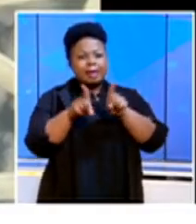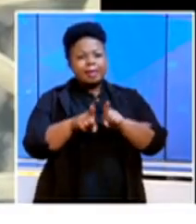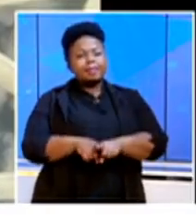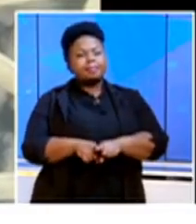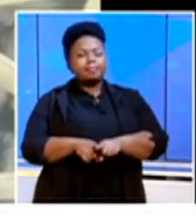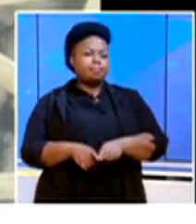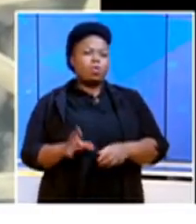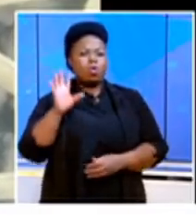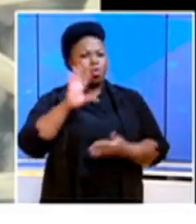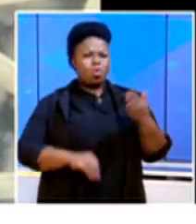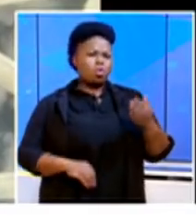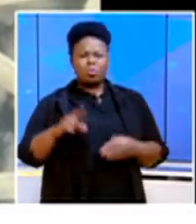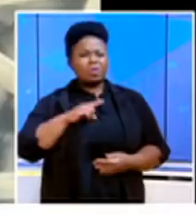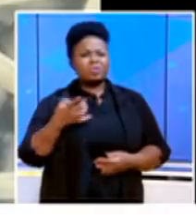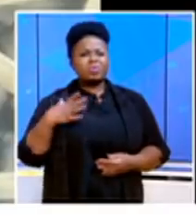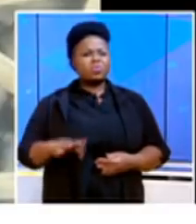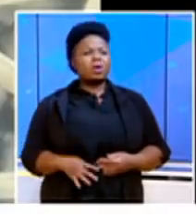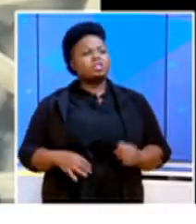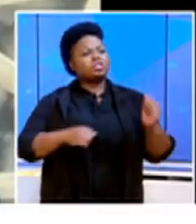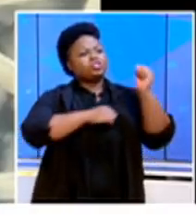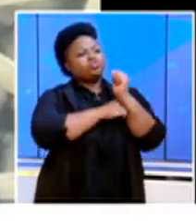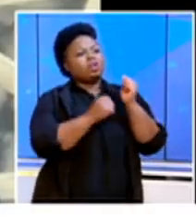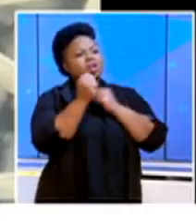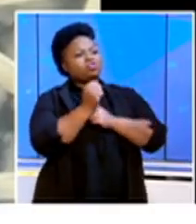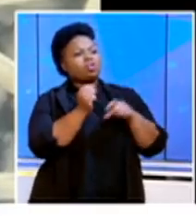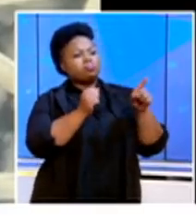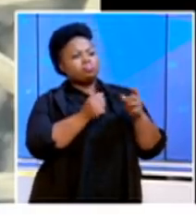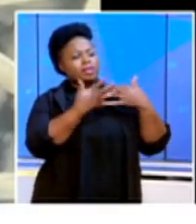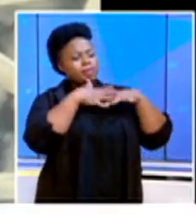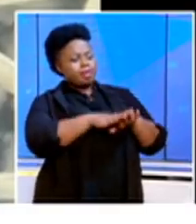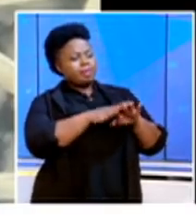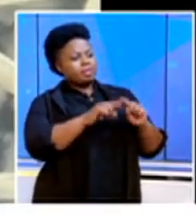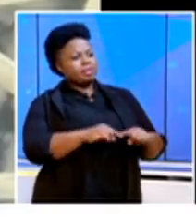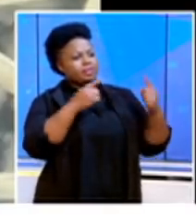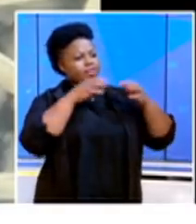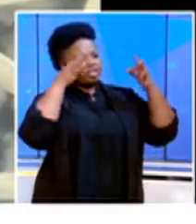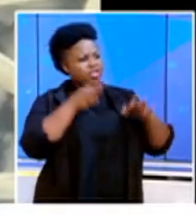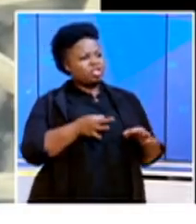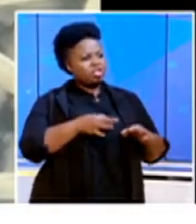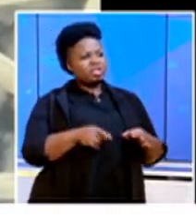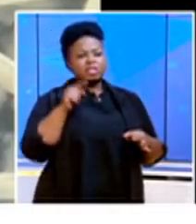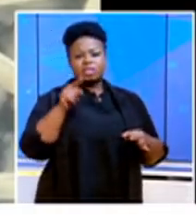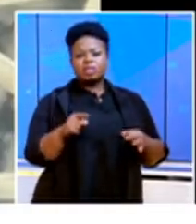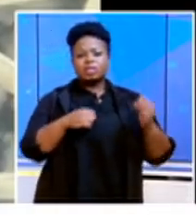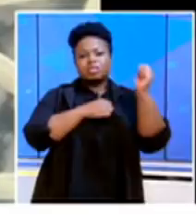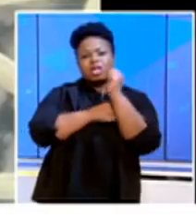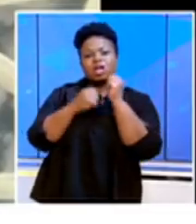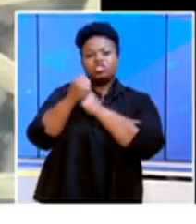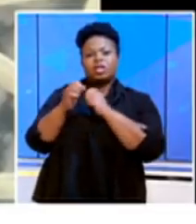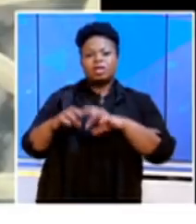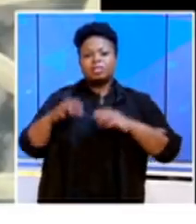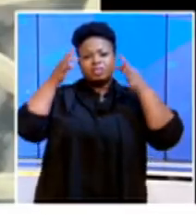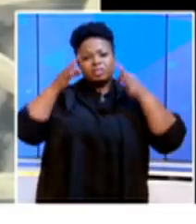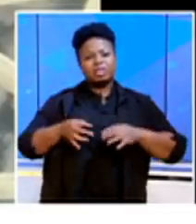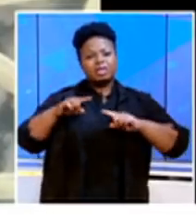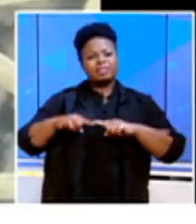uniform nature, so that we do not find one structure here implementing a decision in another way or form and another structure